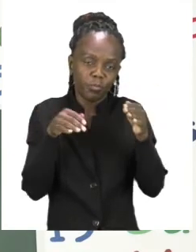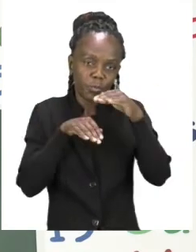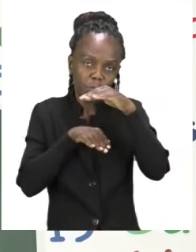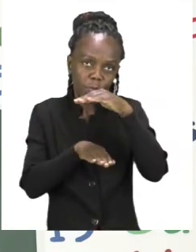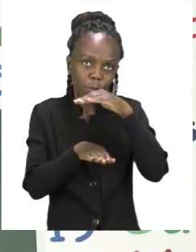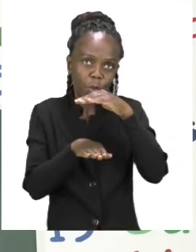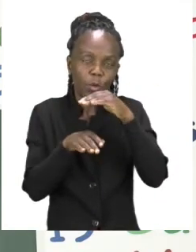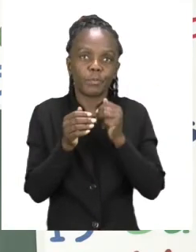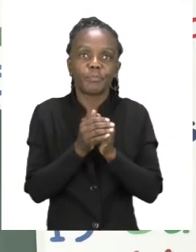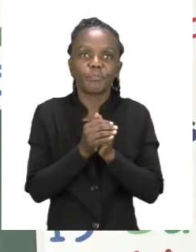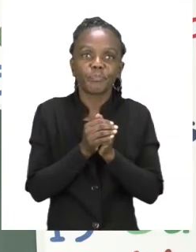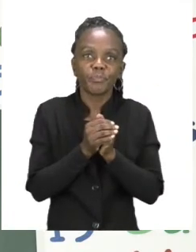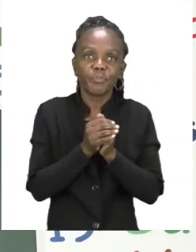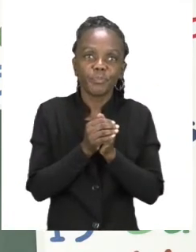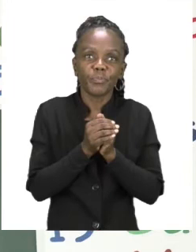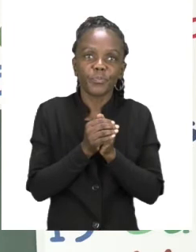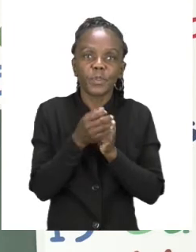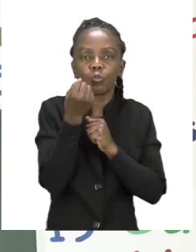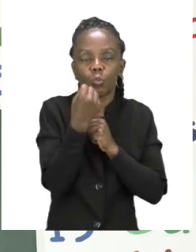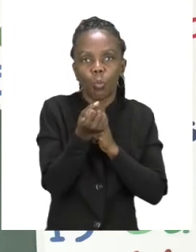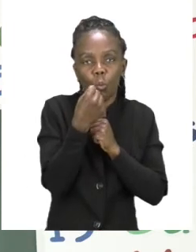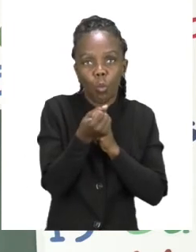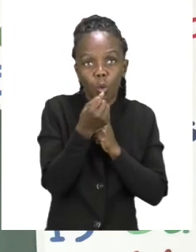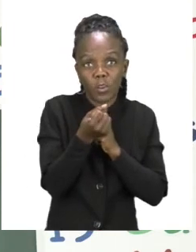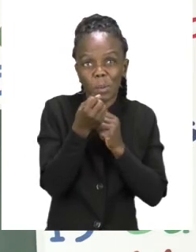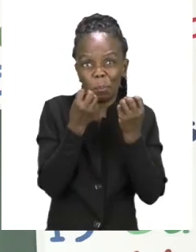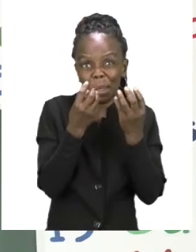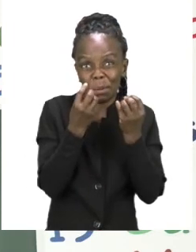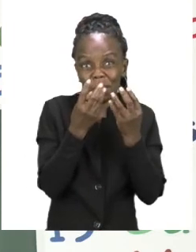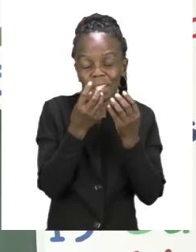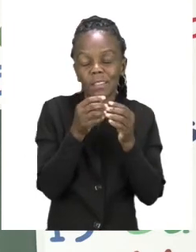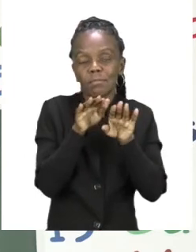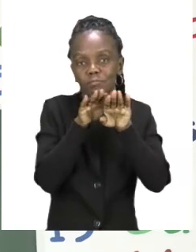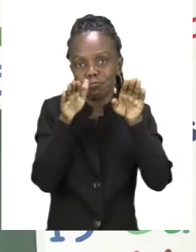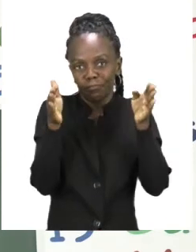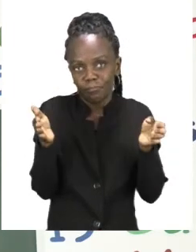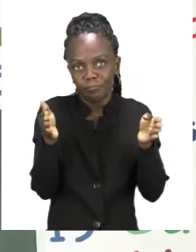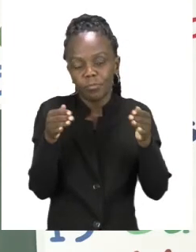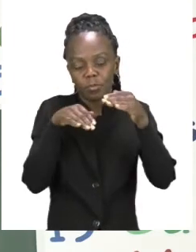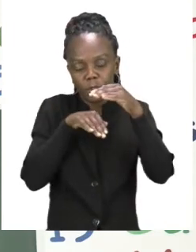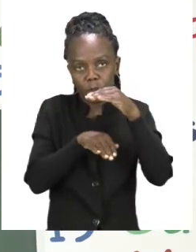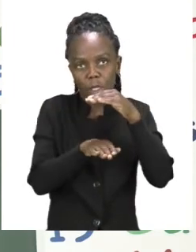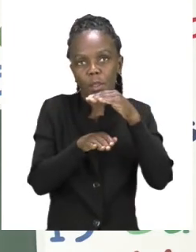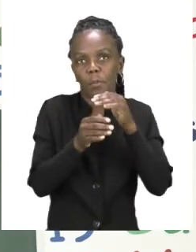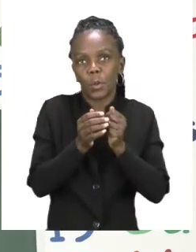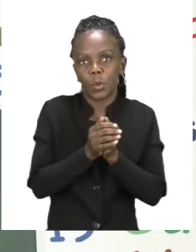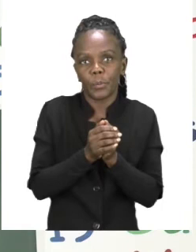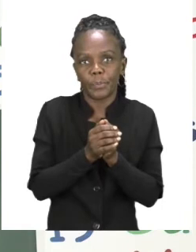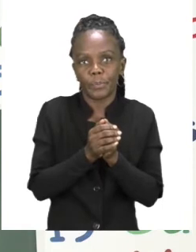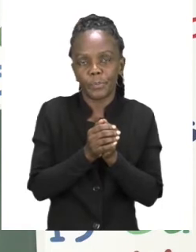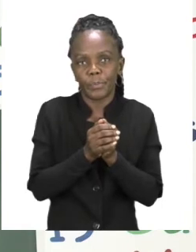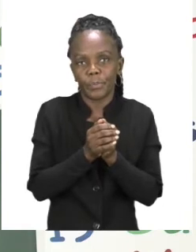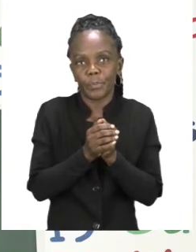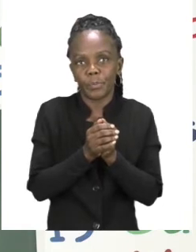table. The balls are below the table.